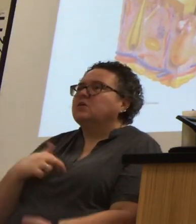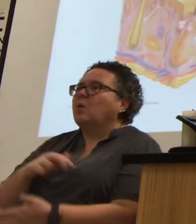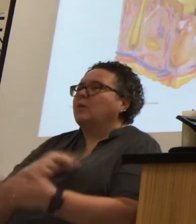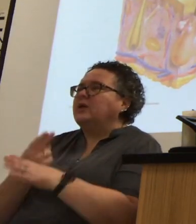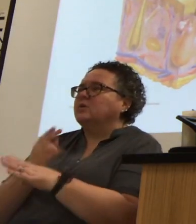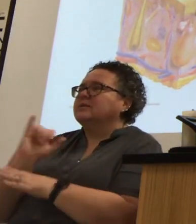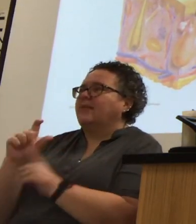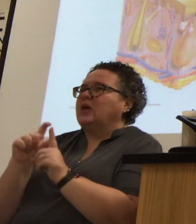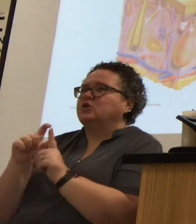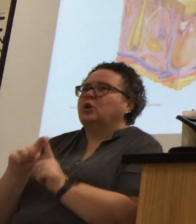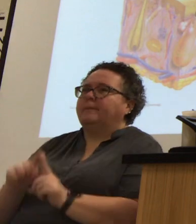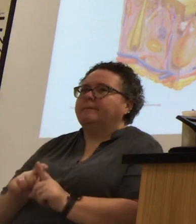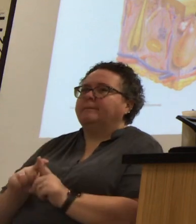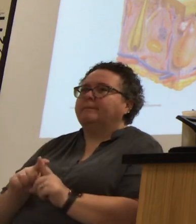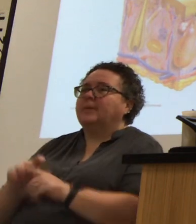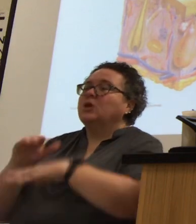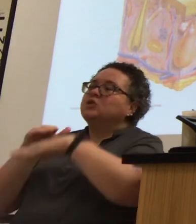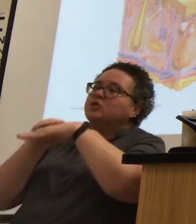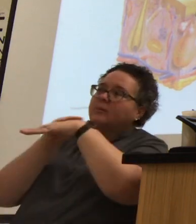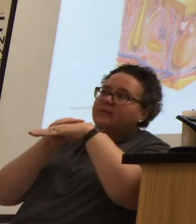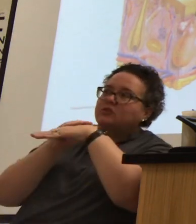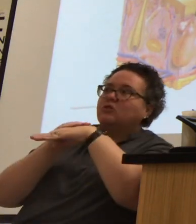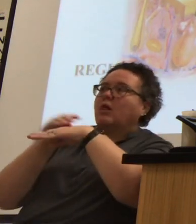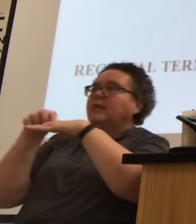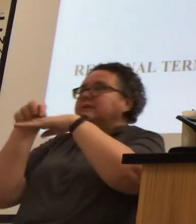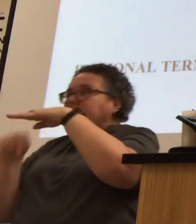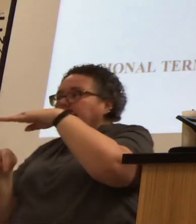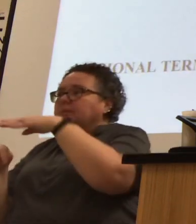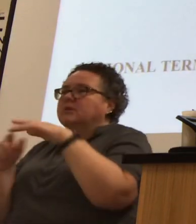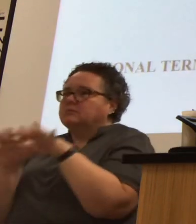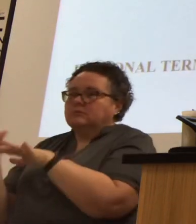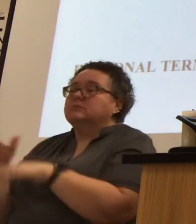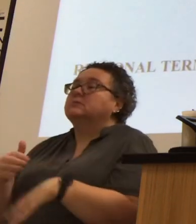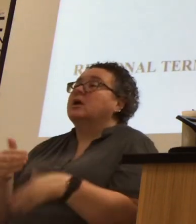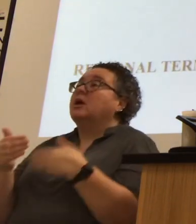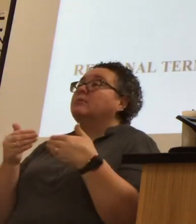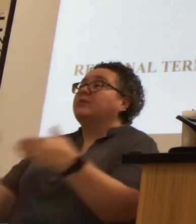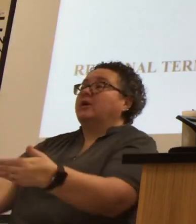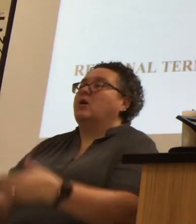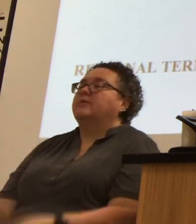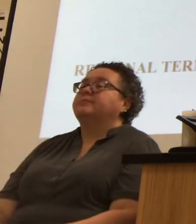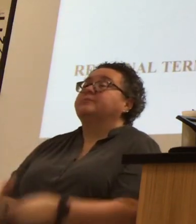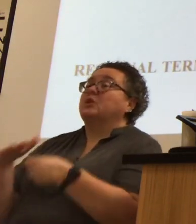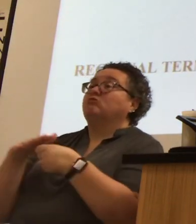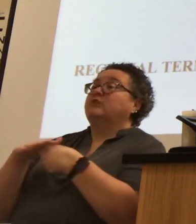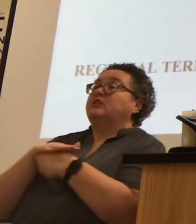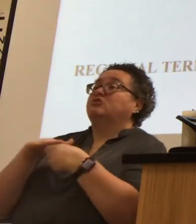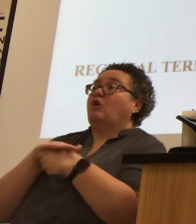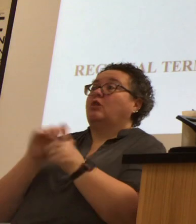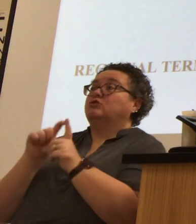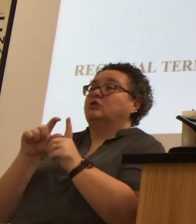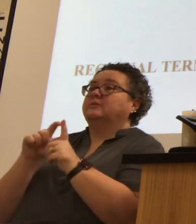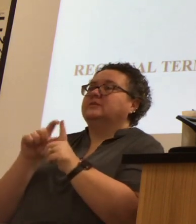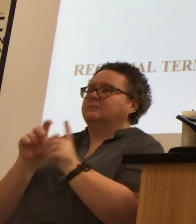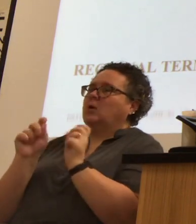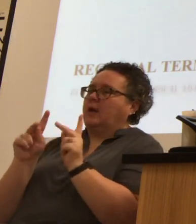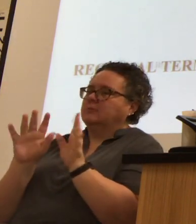those terms. Superficial, deep, moving on. Regional terms. Okay, so this is kind of